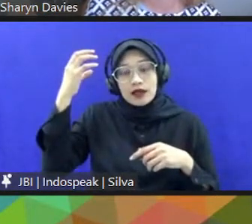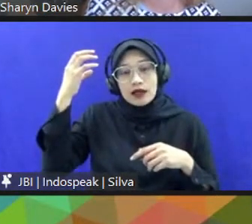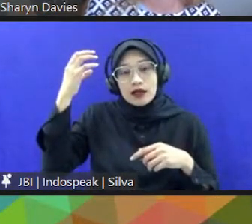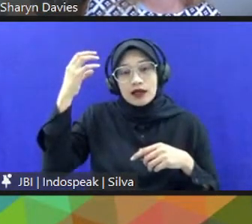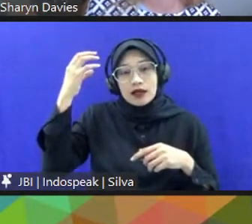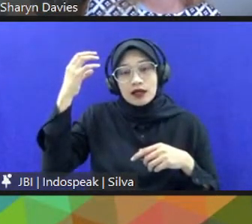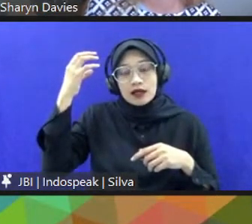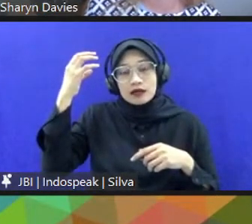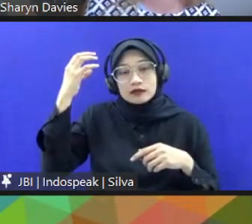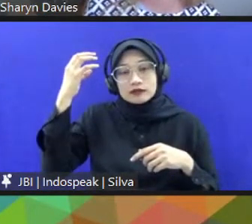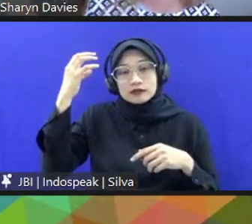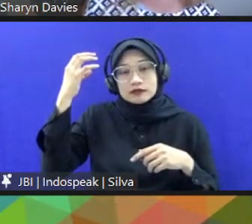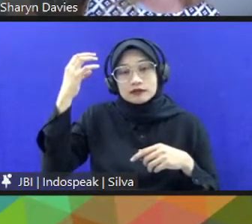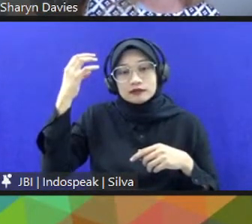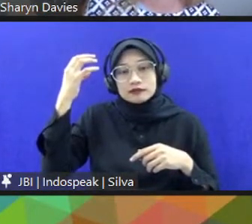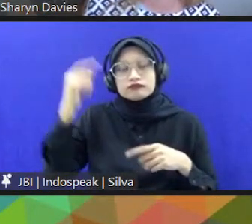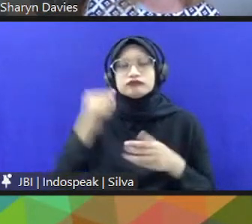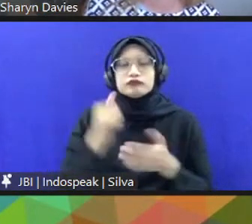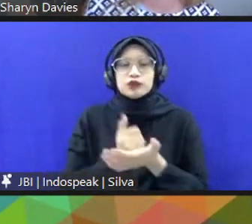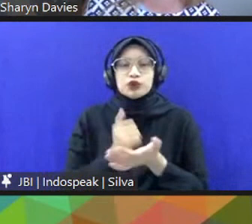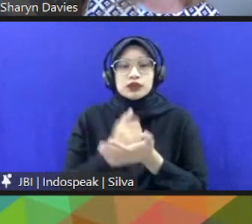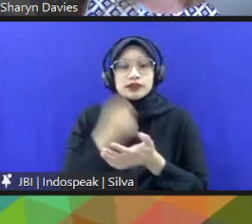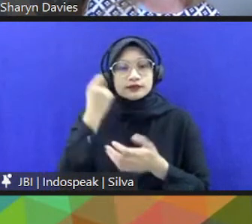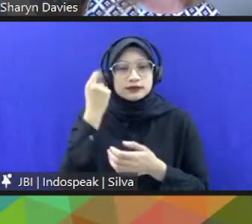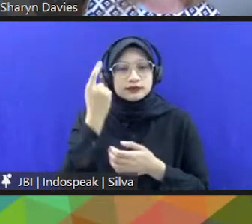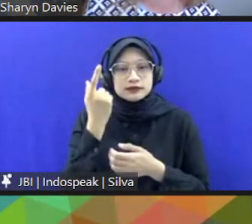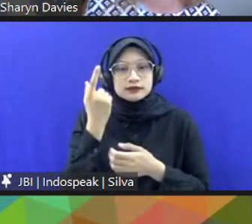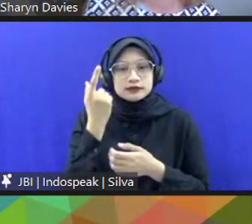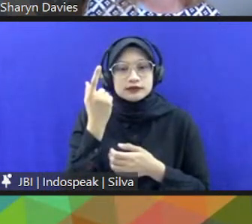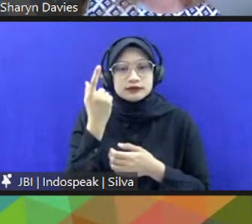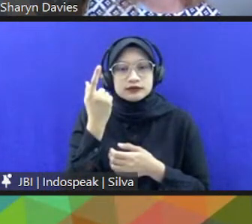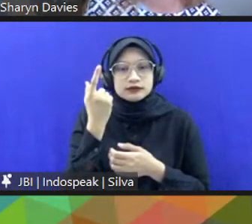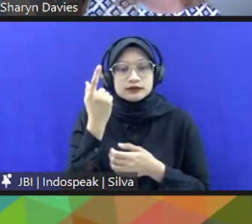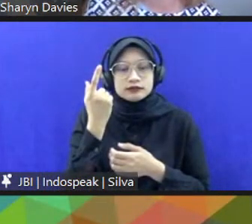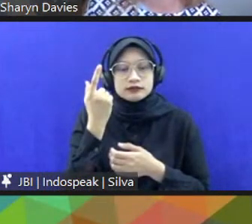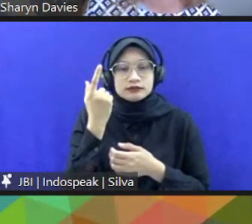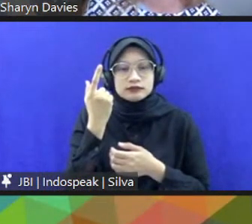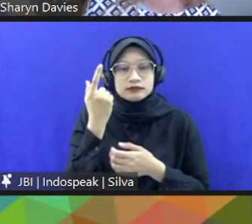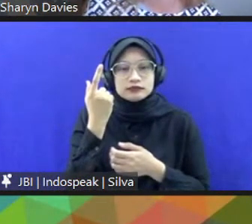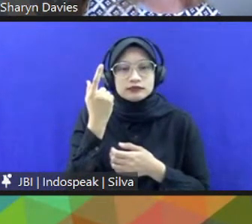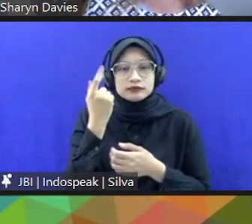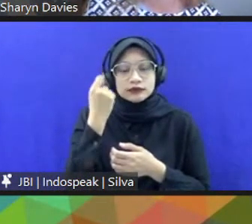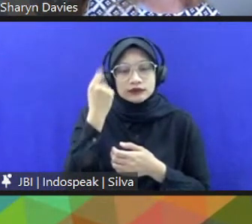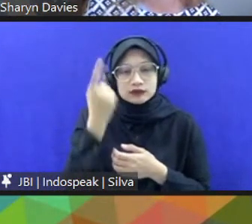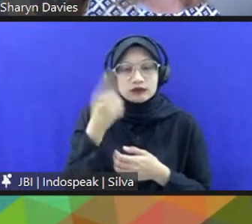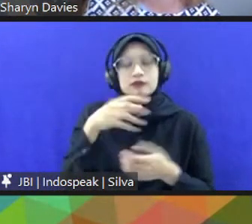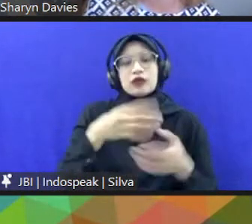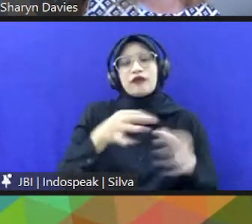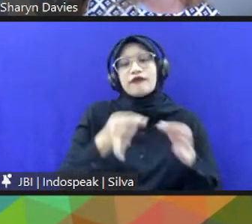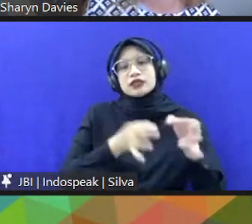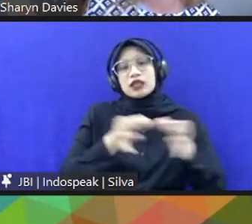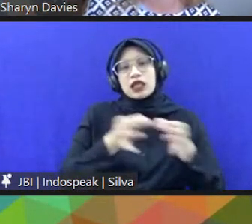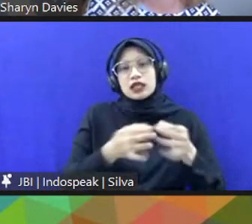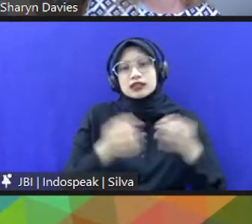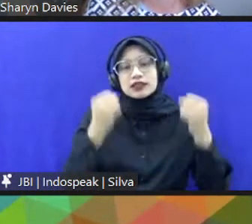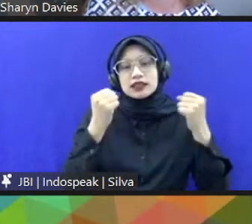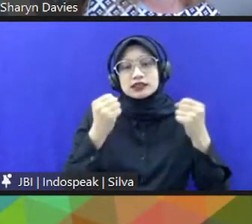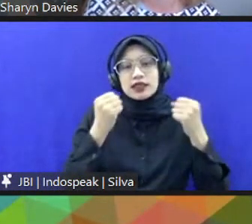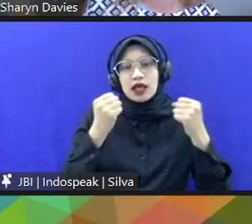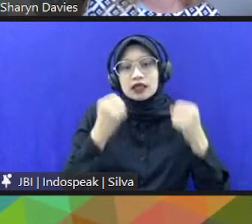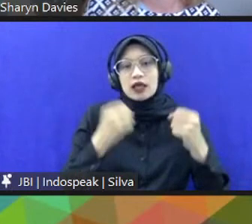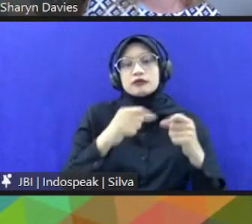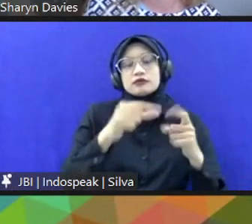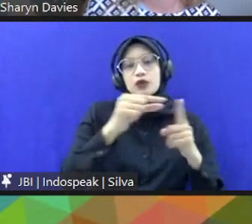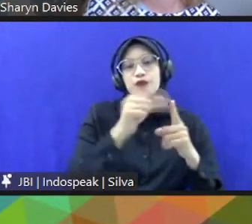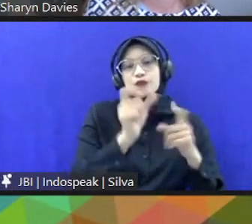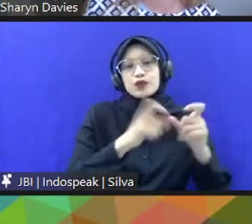really aware that the health facilities, especially at the puskesmas,